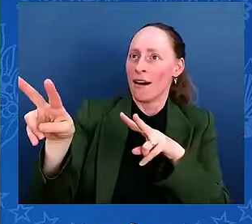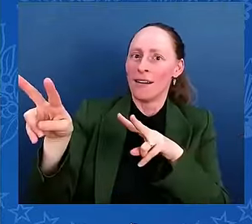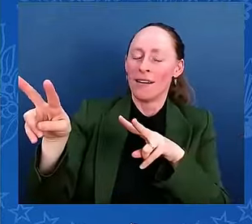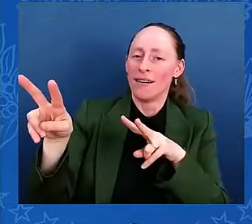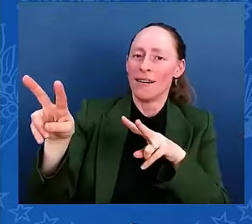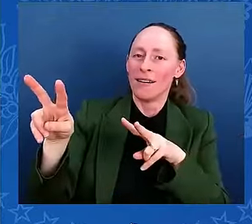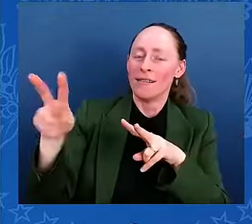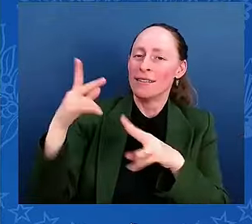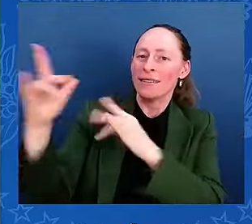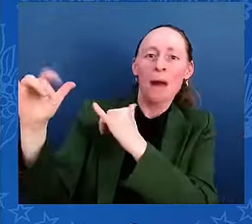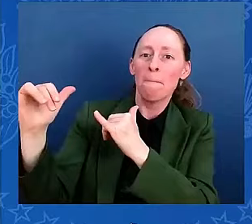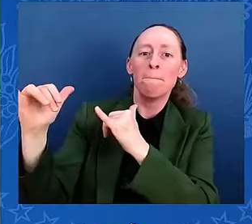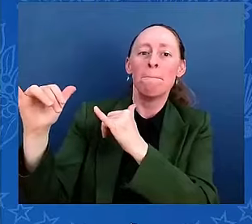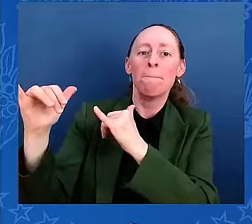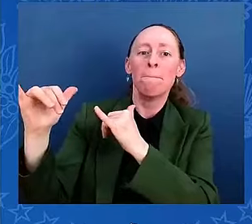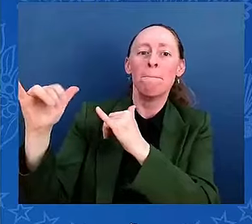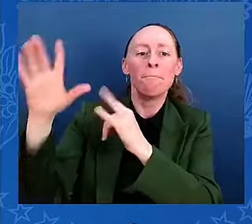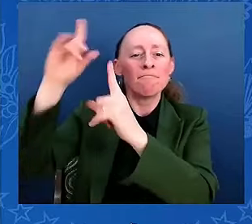we aspire to.